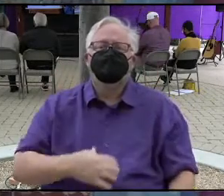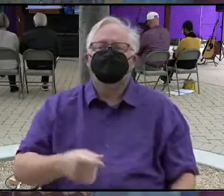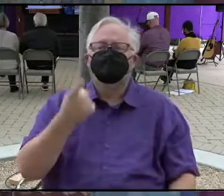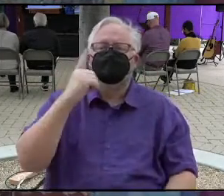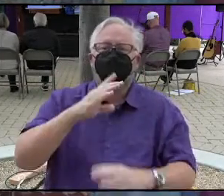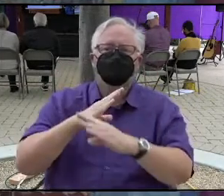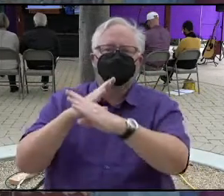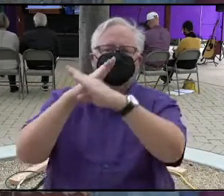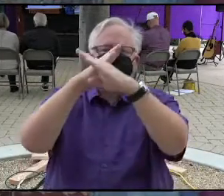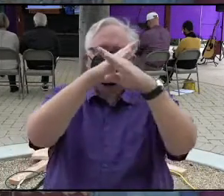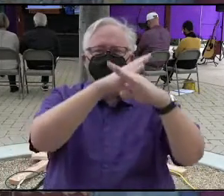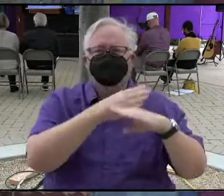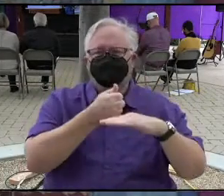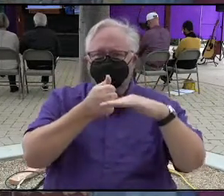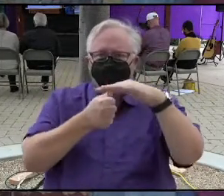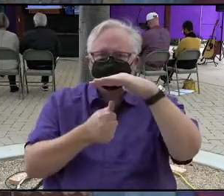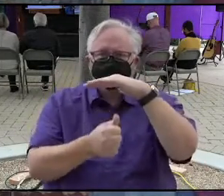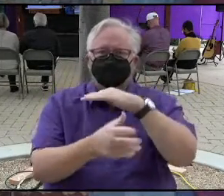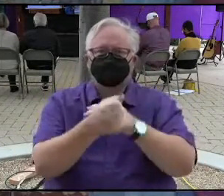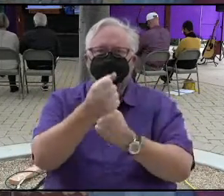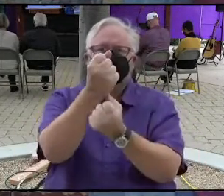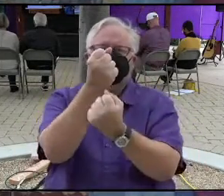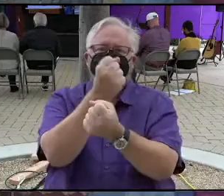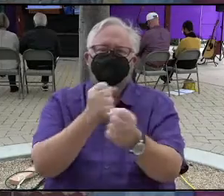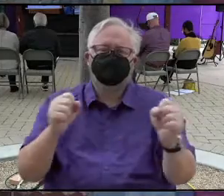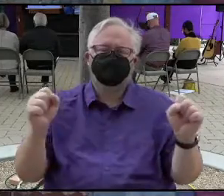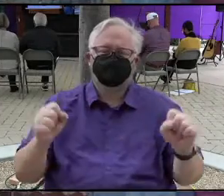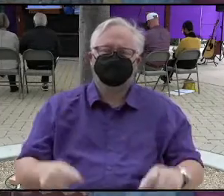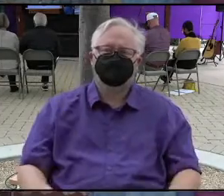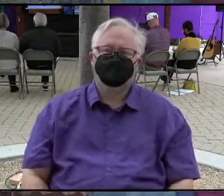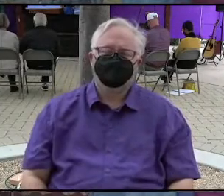shelter and safety.